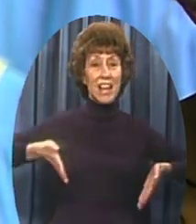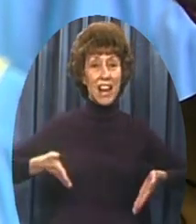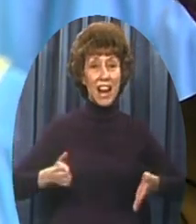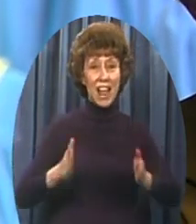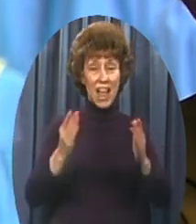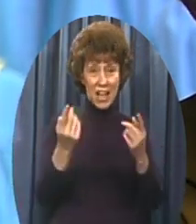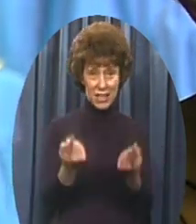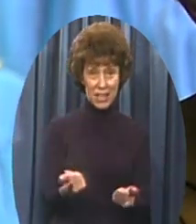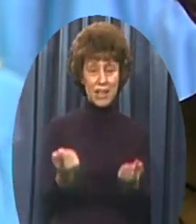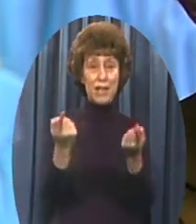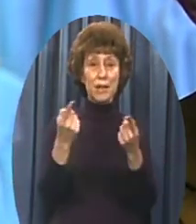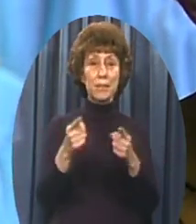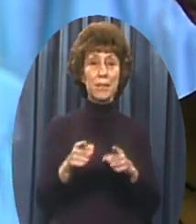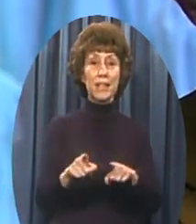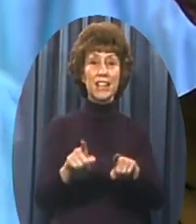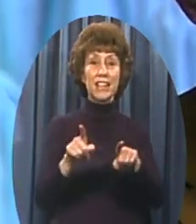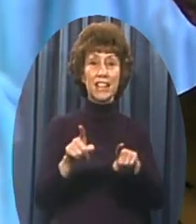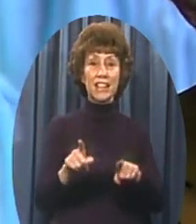let it be,